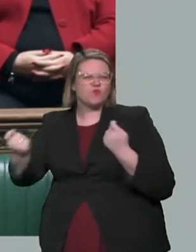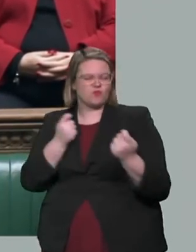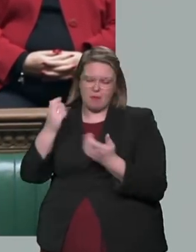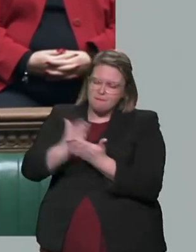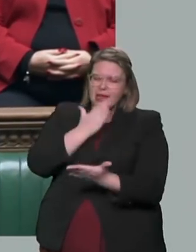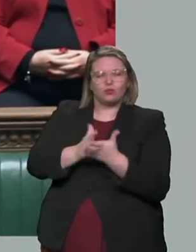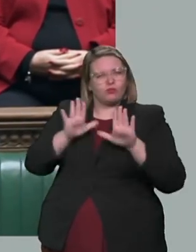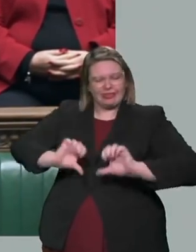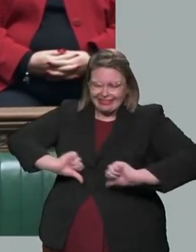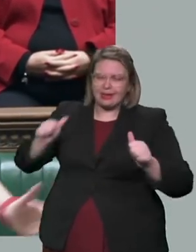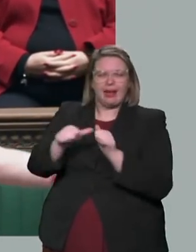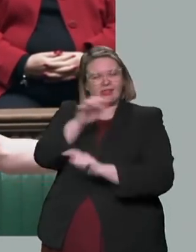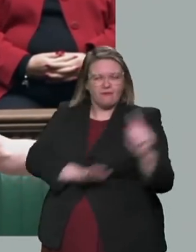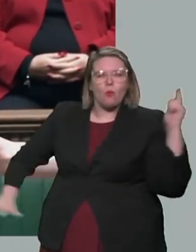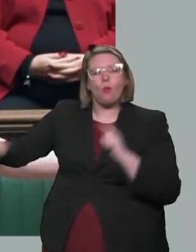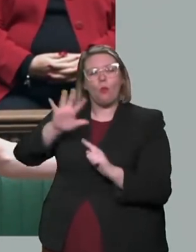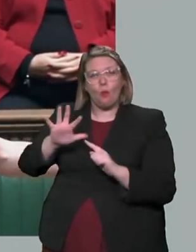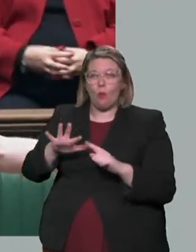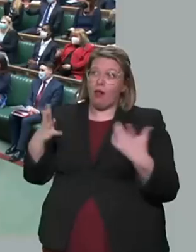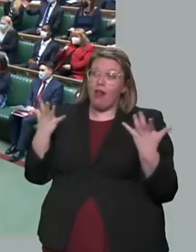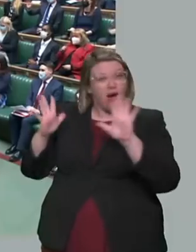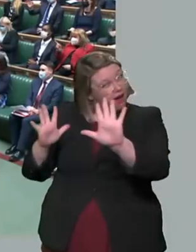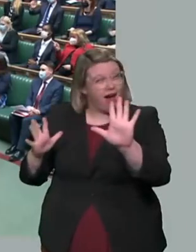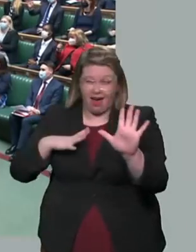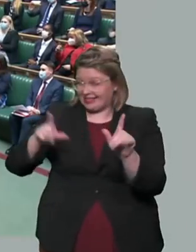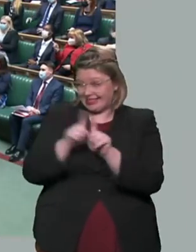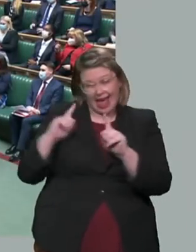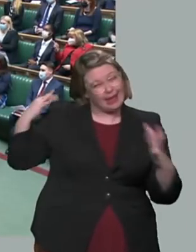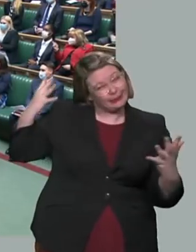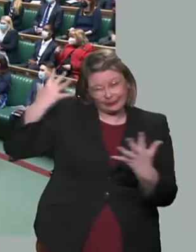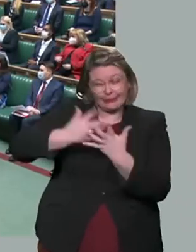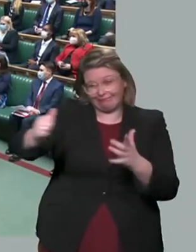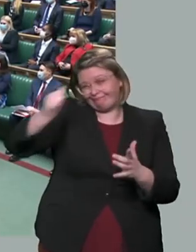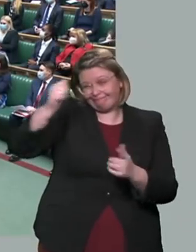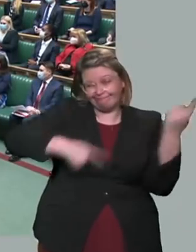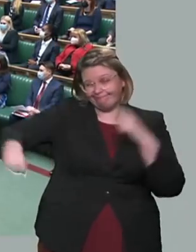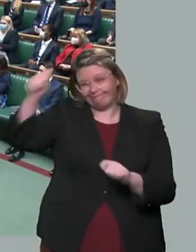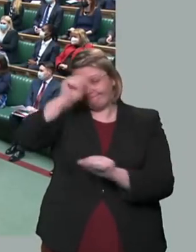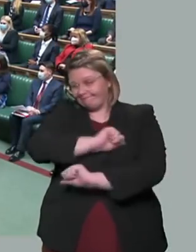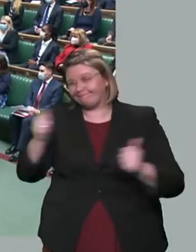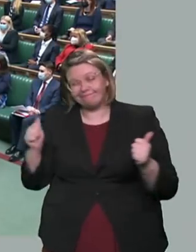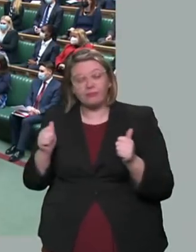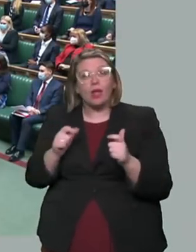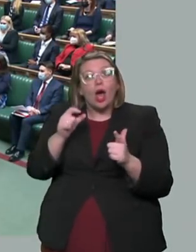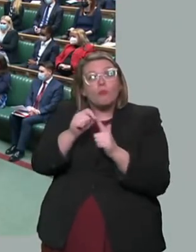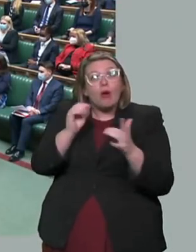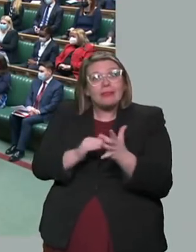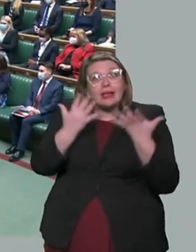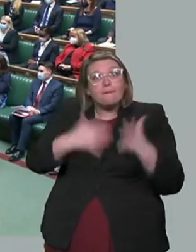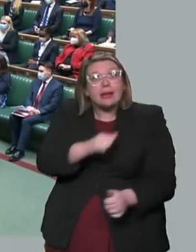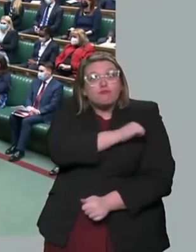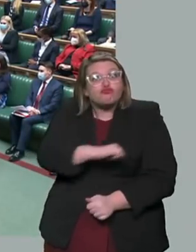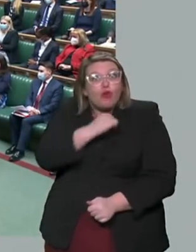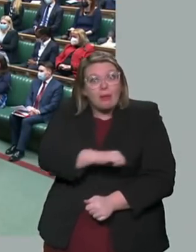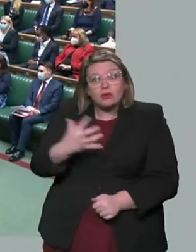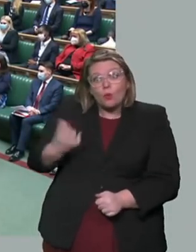with a better future. Familiar stuff, Mr. Speaker. The Prime Minister promised wage rises